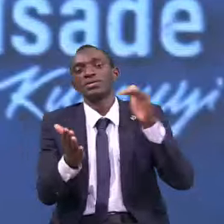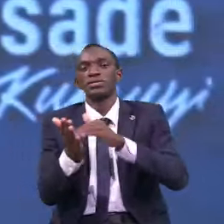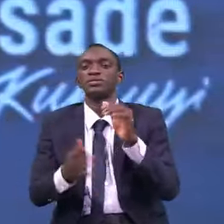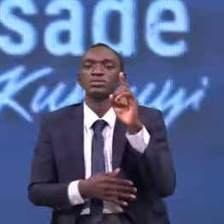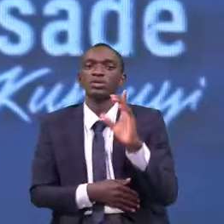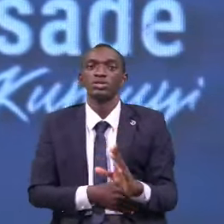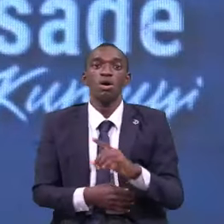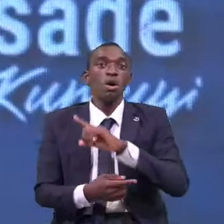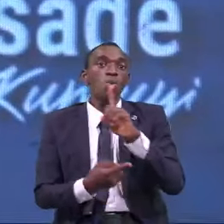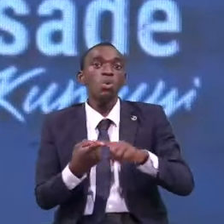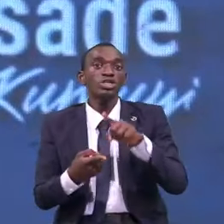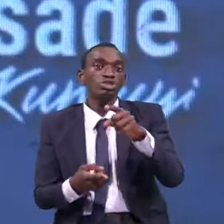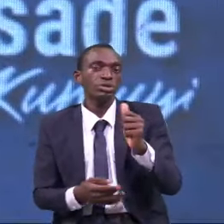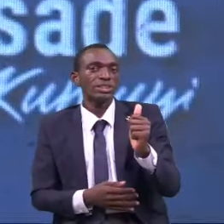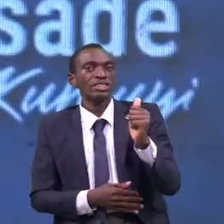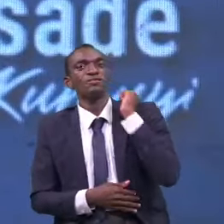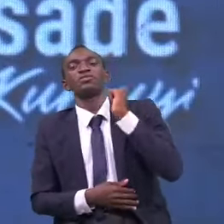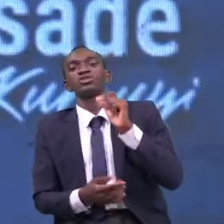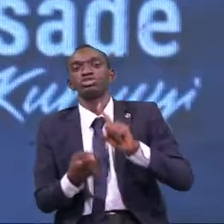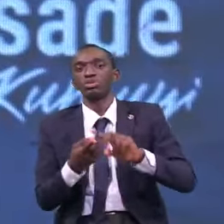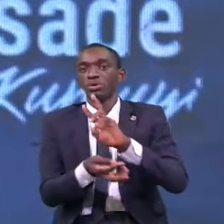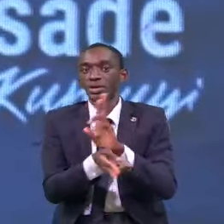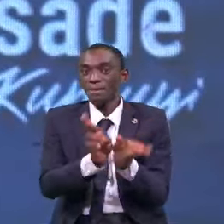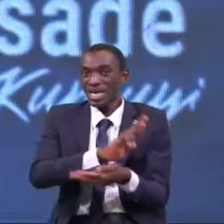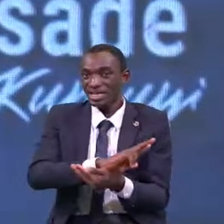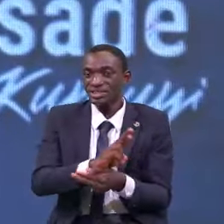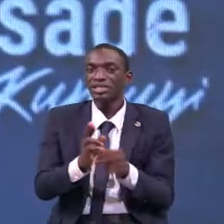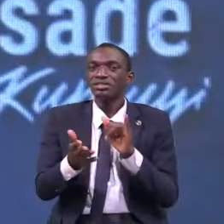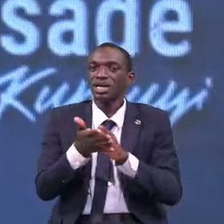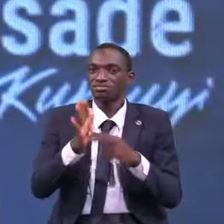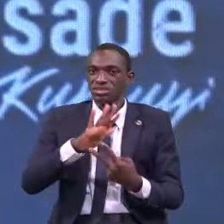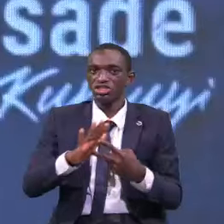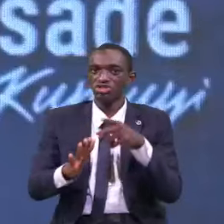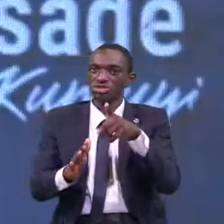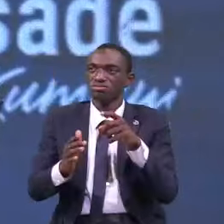When you refuse to repent, it's rebellion.